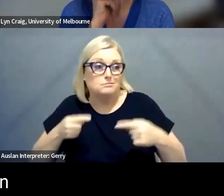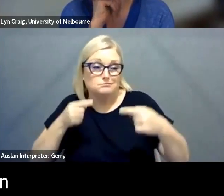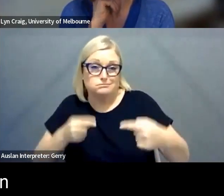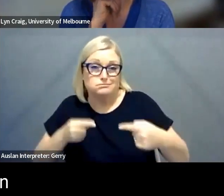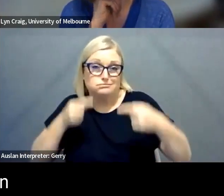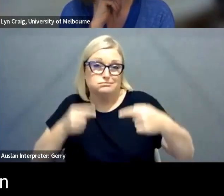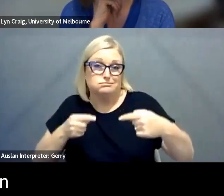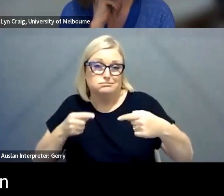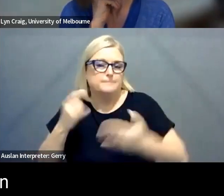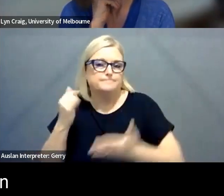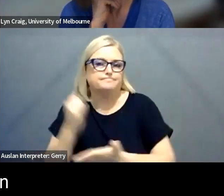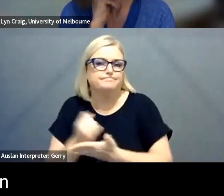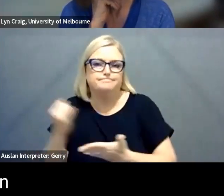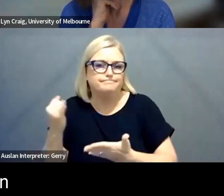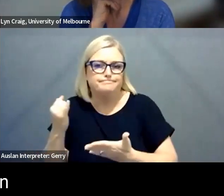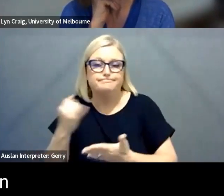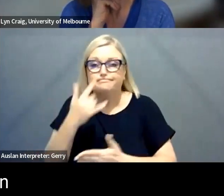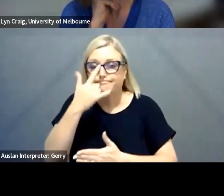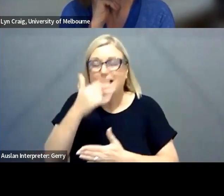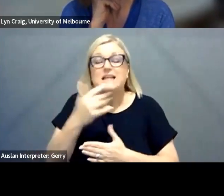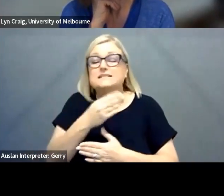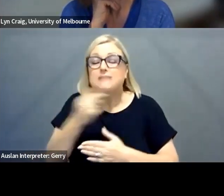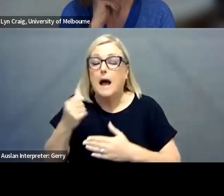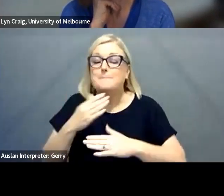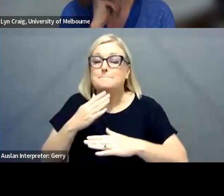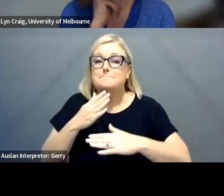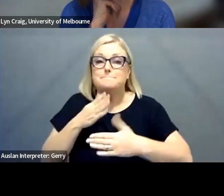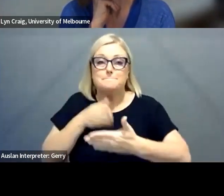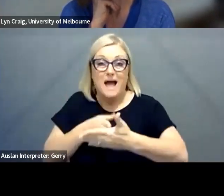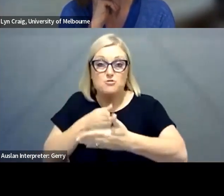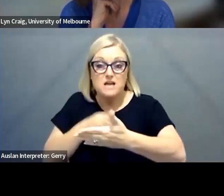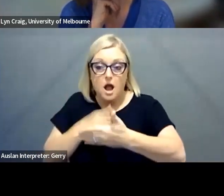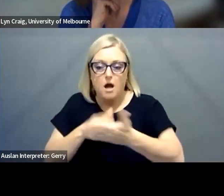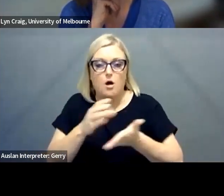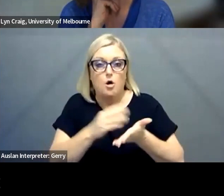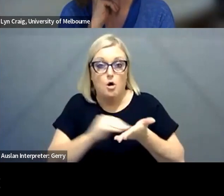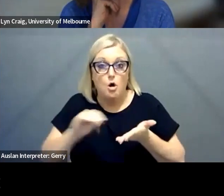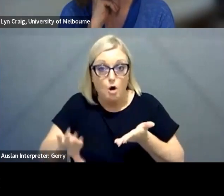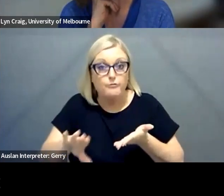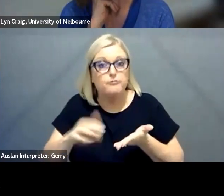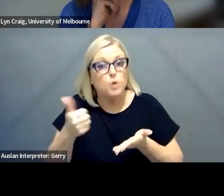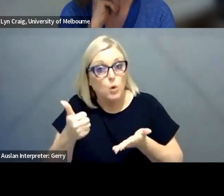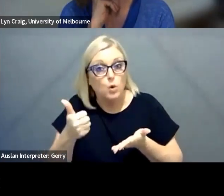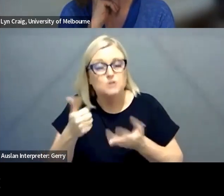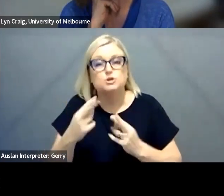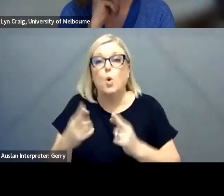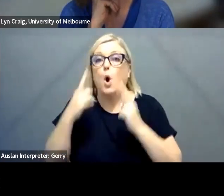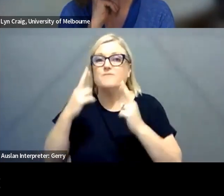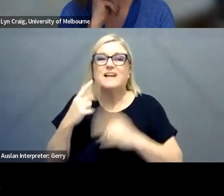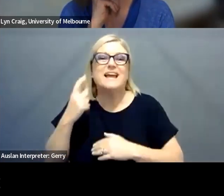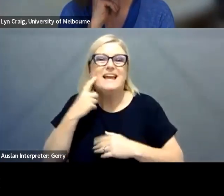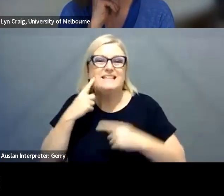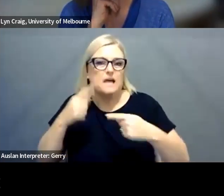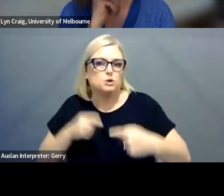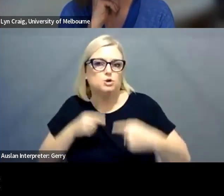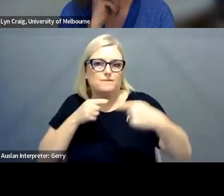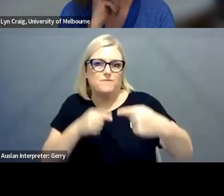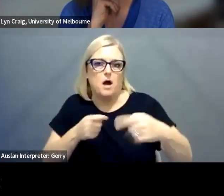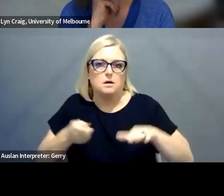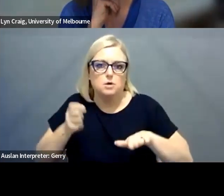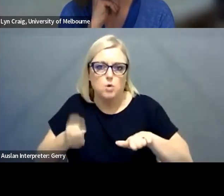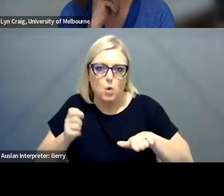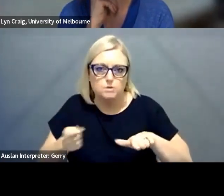in the legislation have been removed that will hopefully make that easier, along with the establishment of a couple of expert